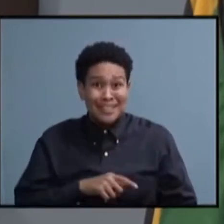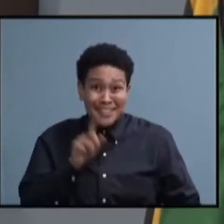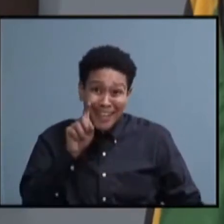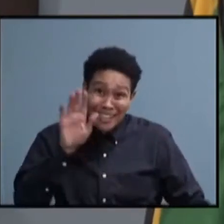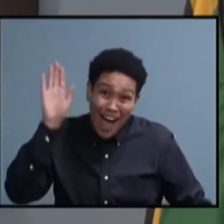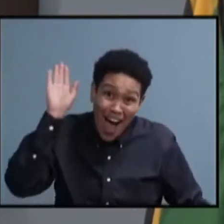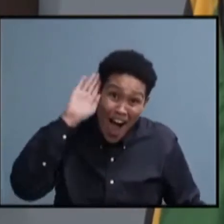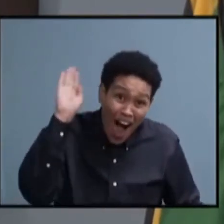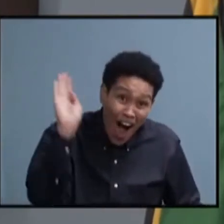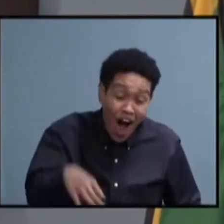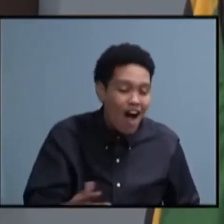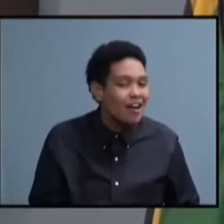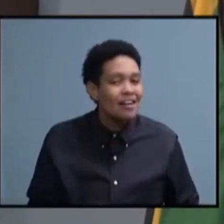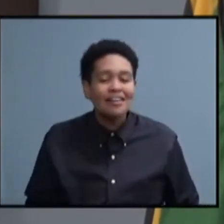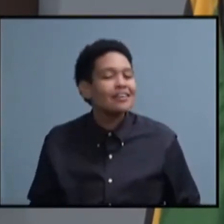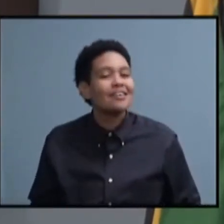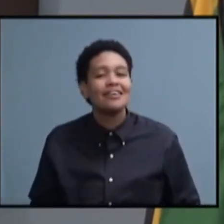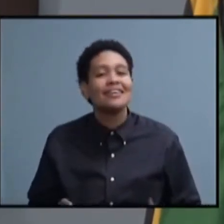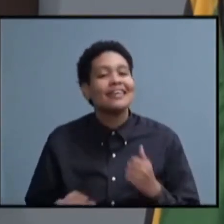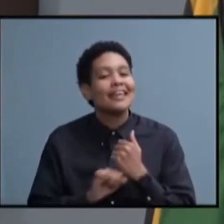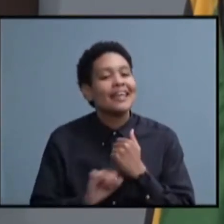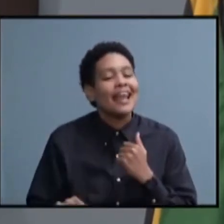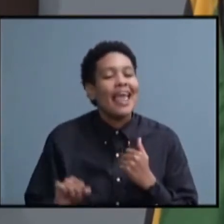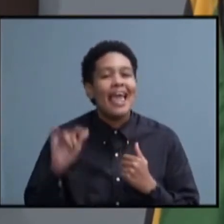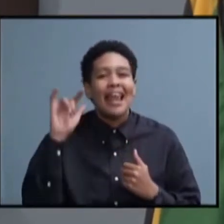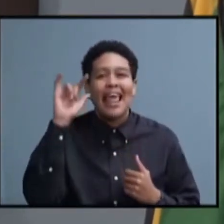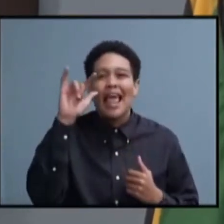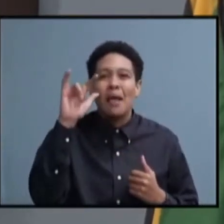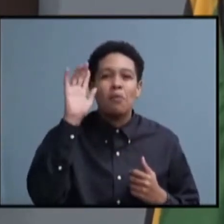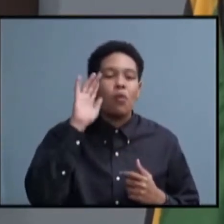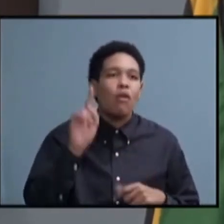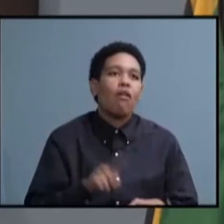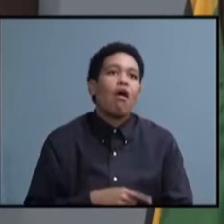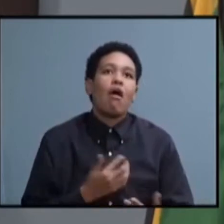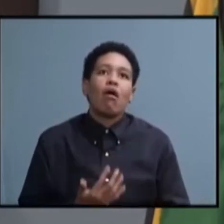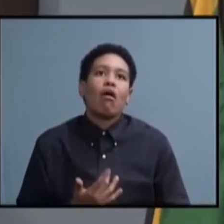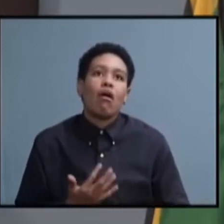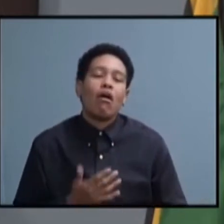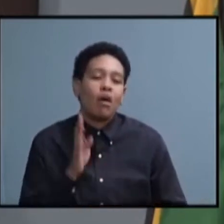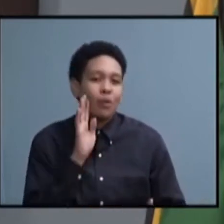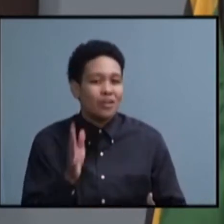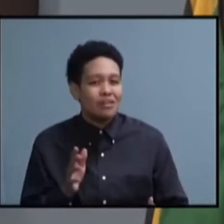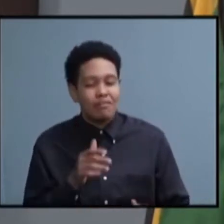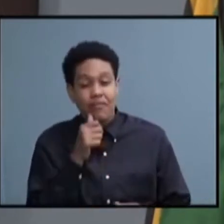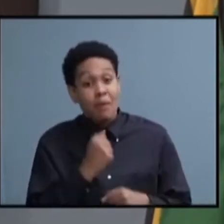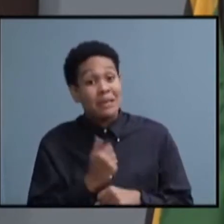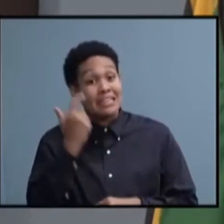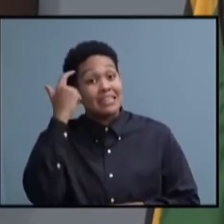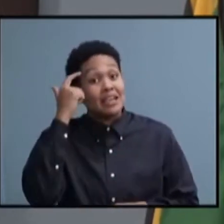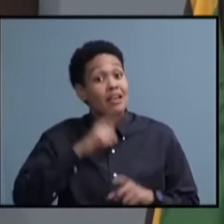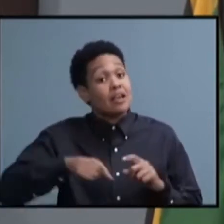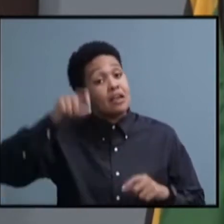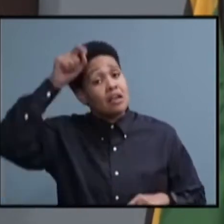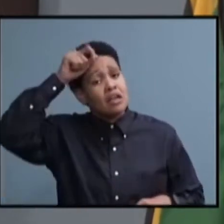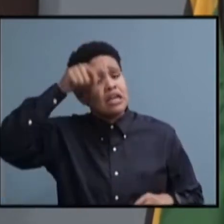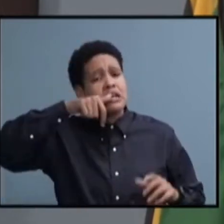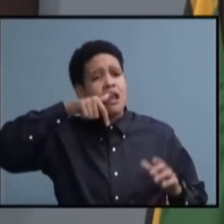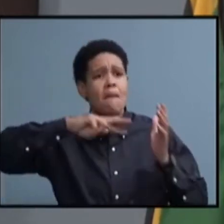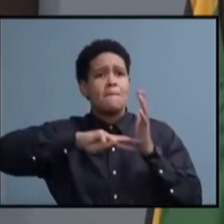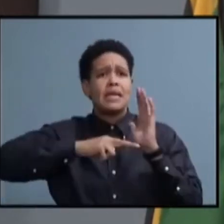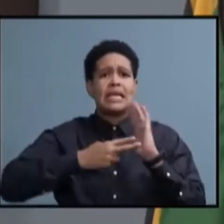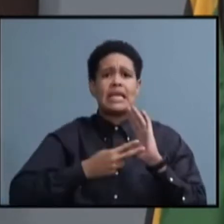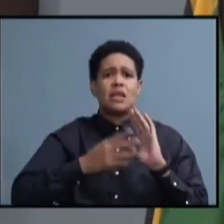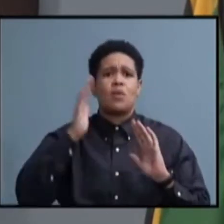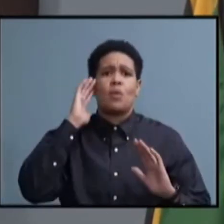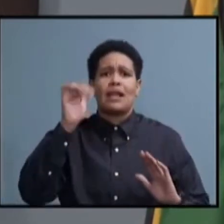time. The delay at the airport, it just would not make sense. However, this is not to say that they will